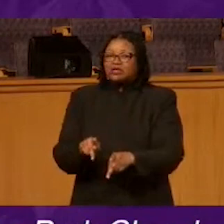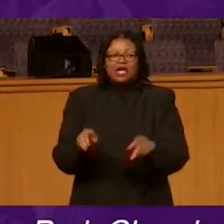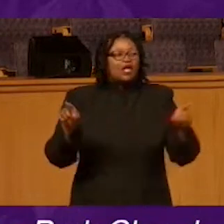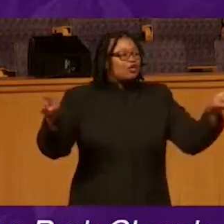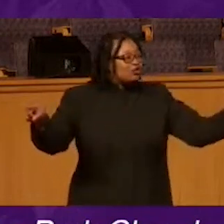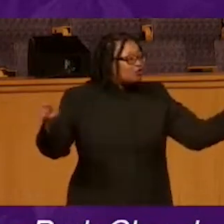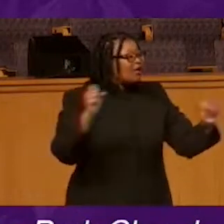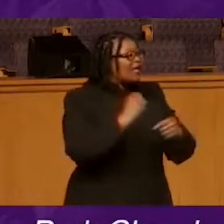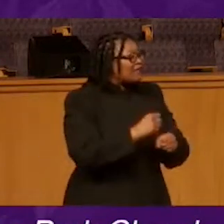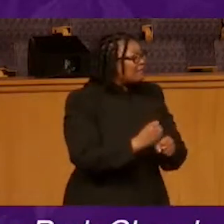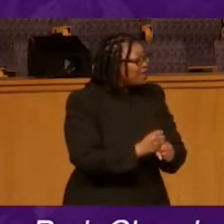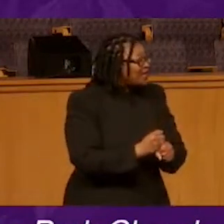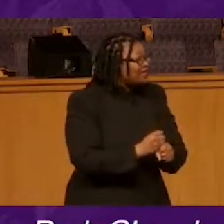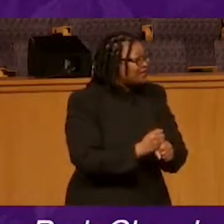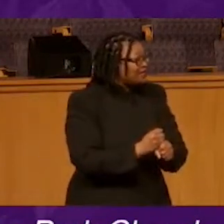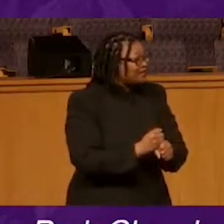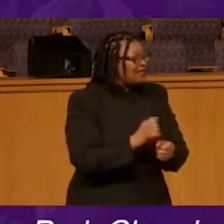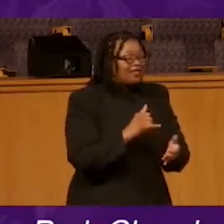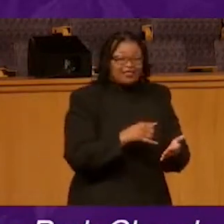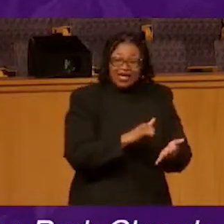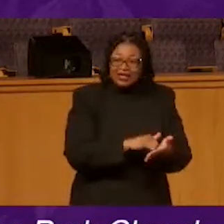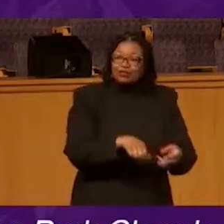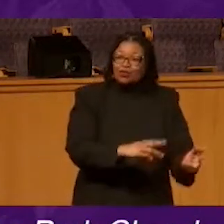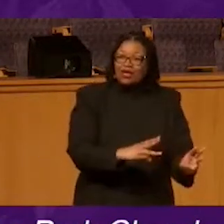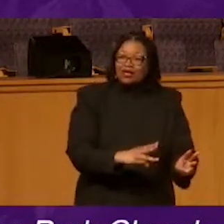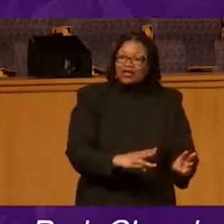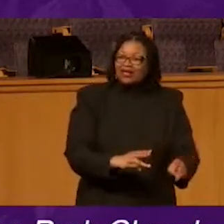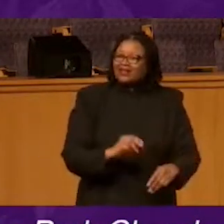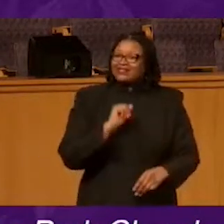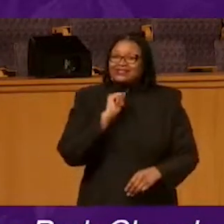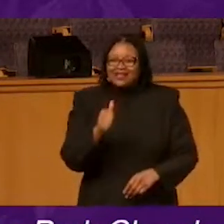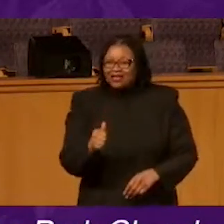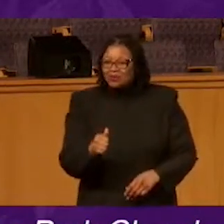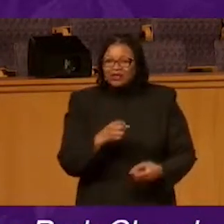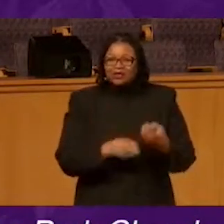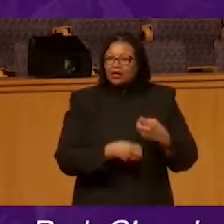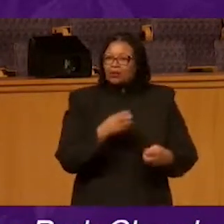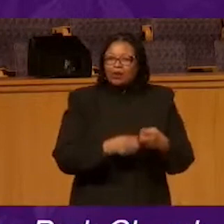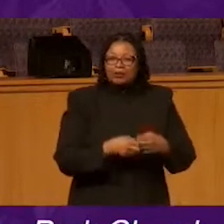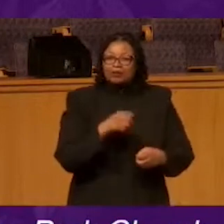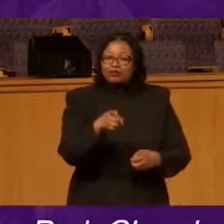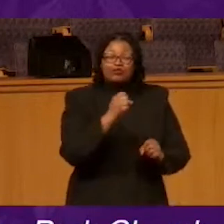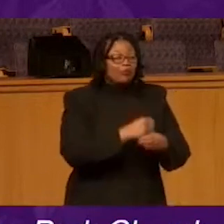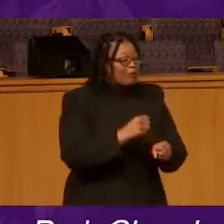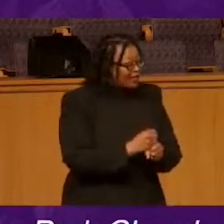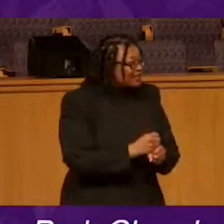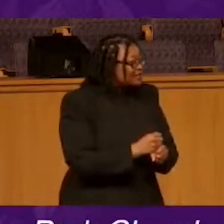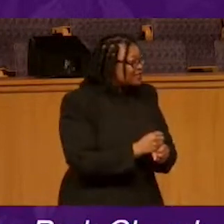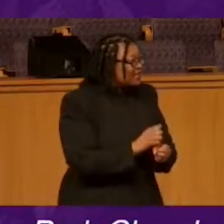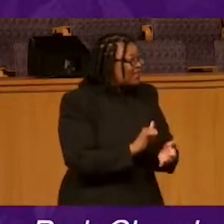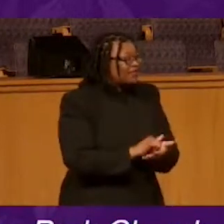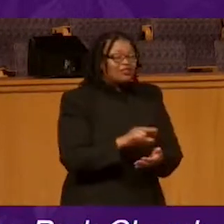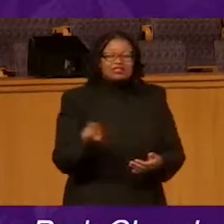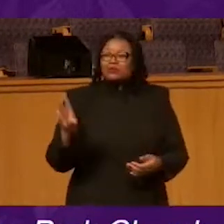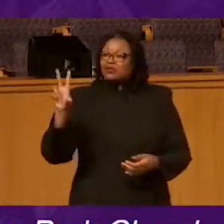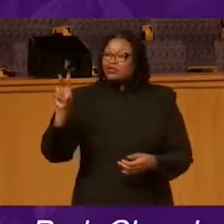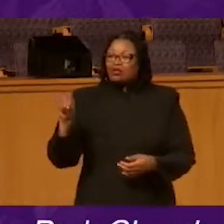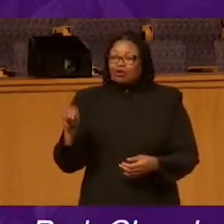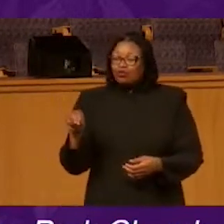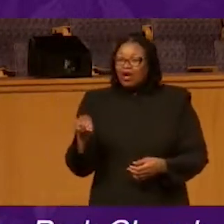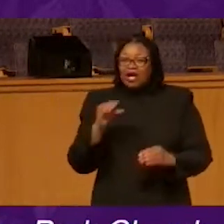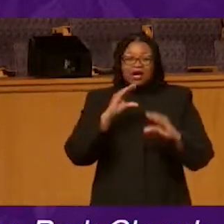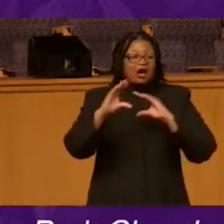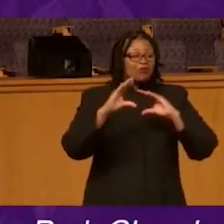have made it so that has never been an issue. You've made it so that there's been not a